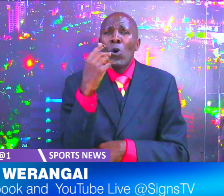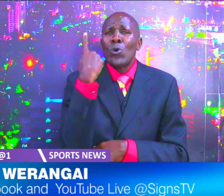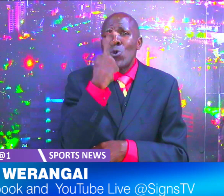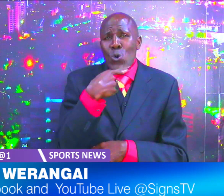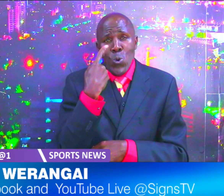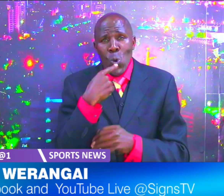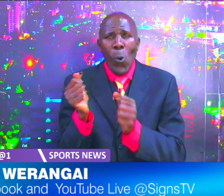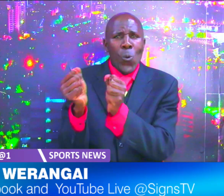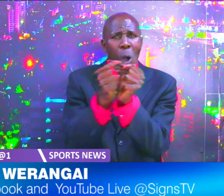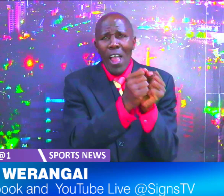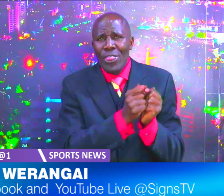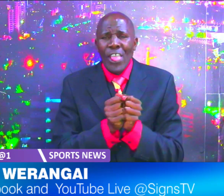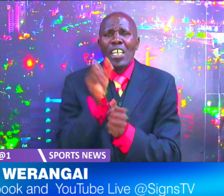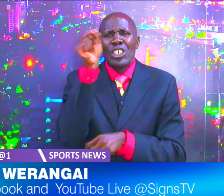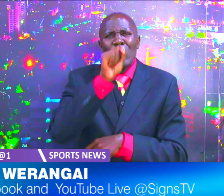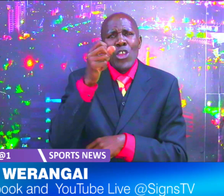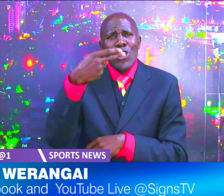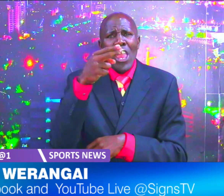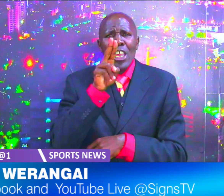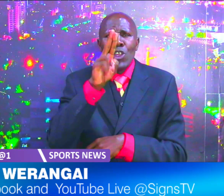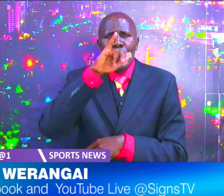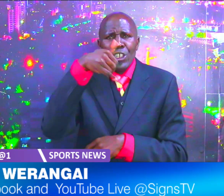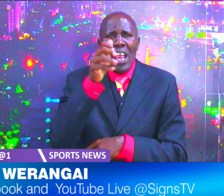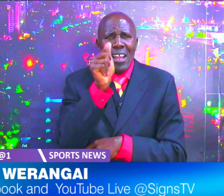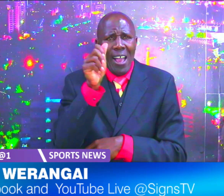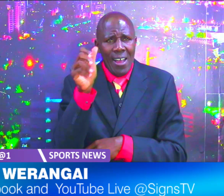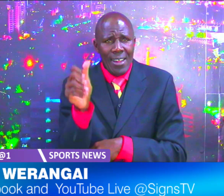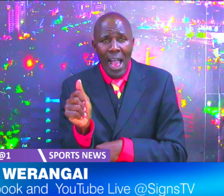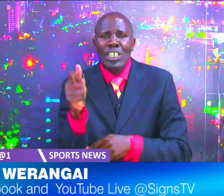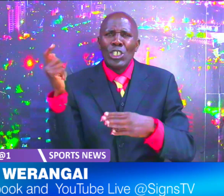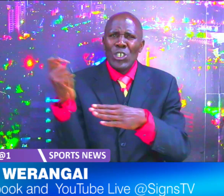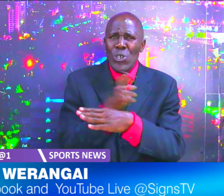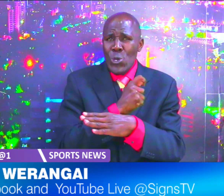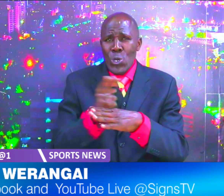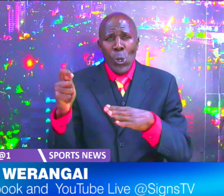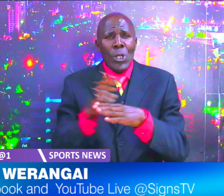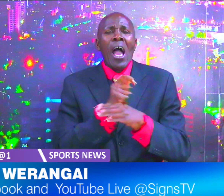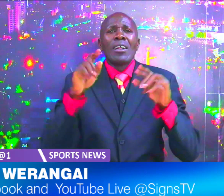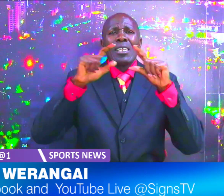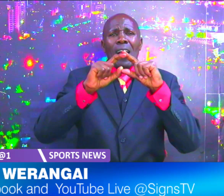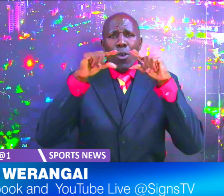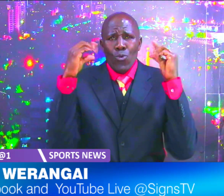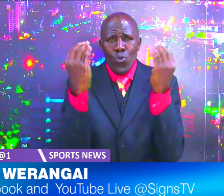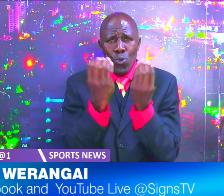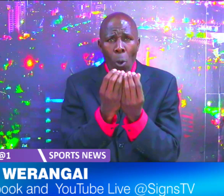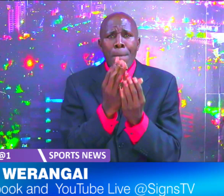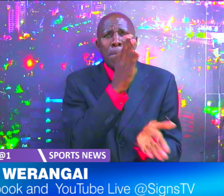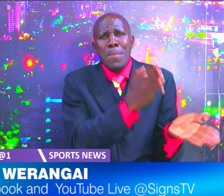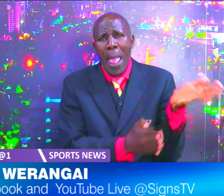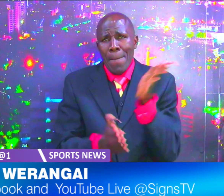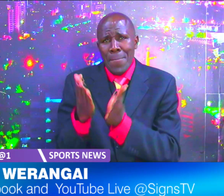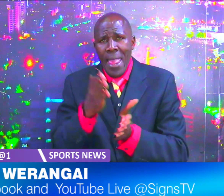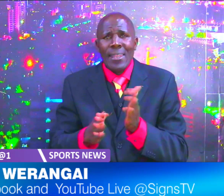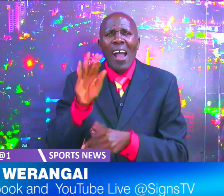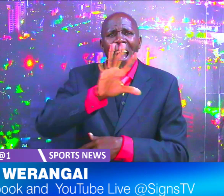Amsetsa and William Muhanji, who are with the Shujaa training squad